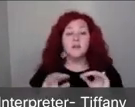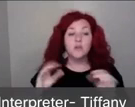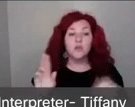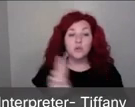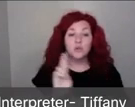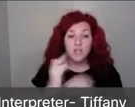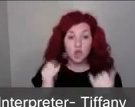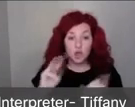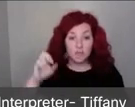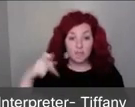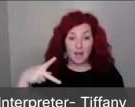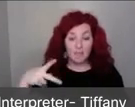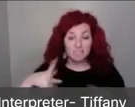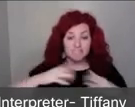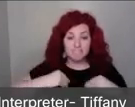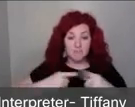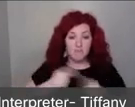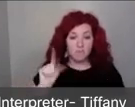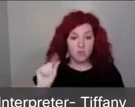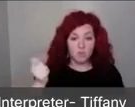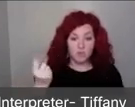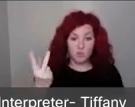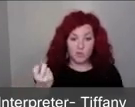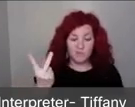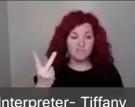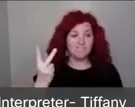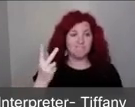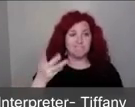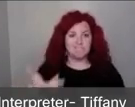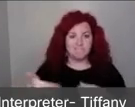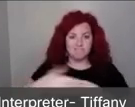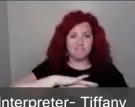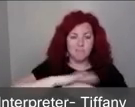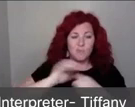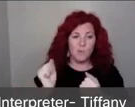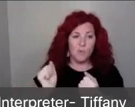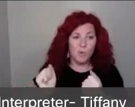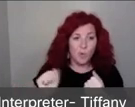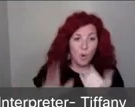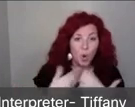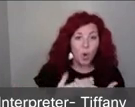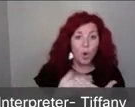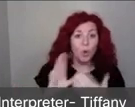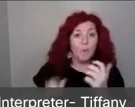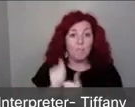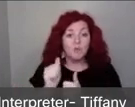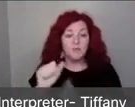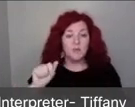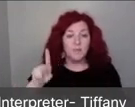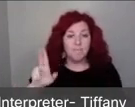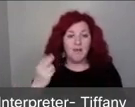2012. This area covers all or part of the reservation of the White Mountain Apache, San Carlos